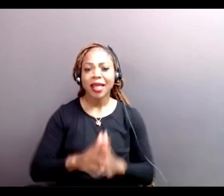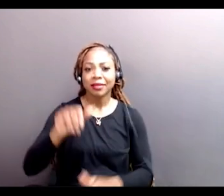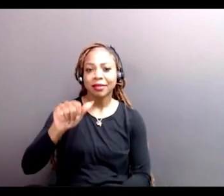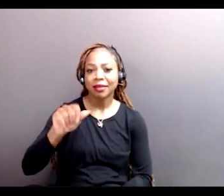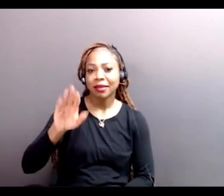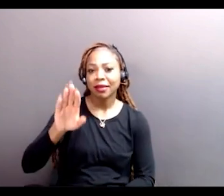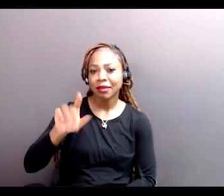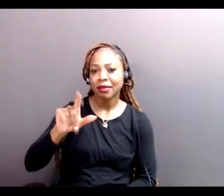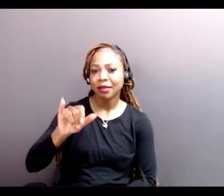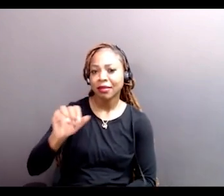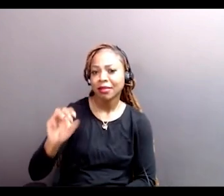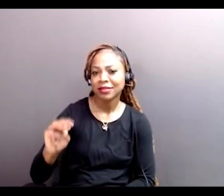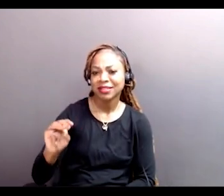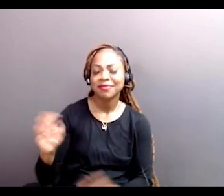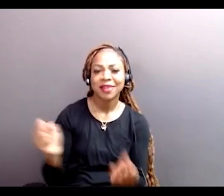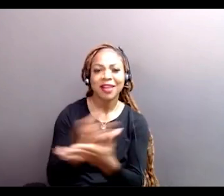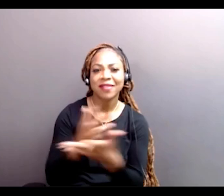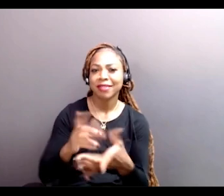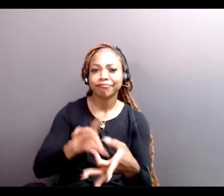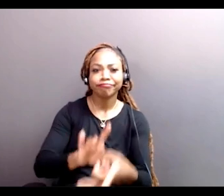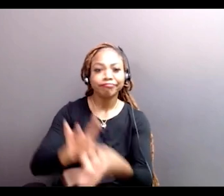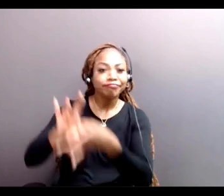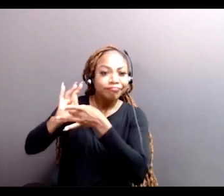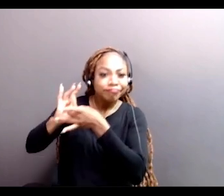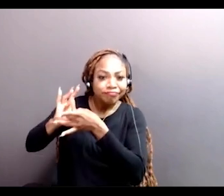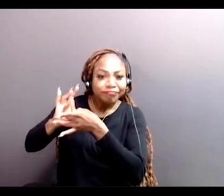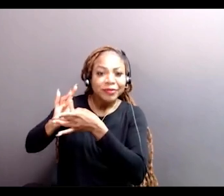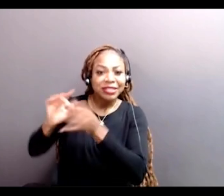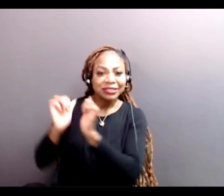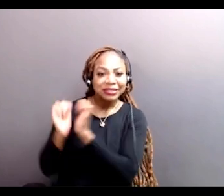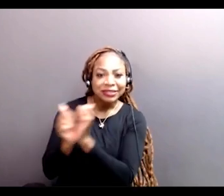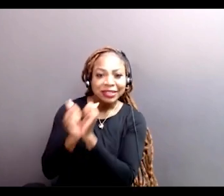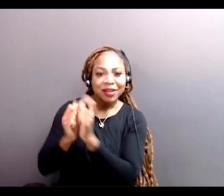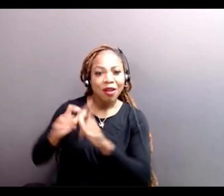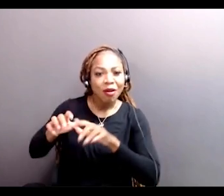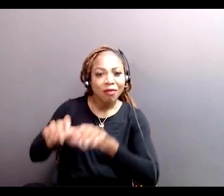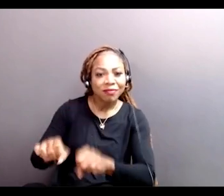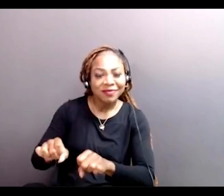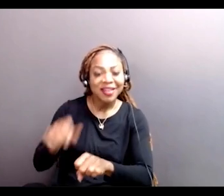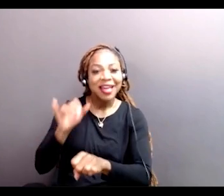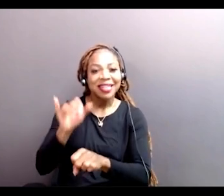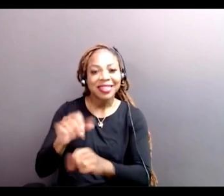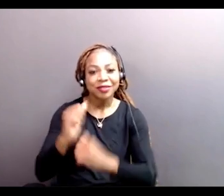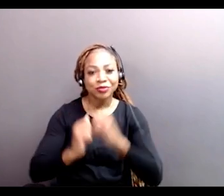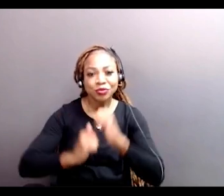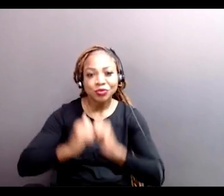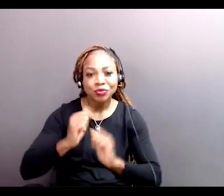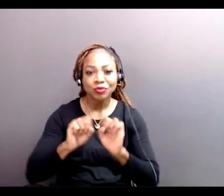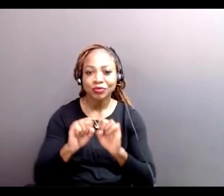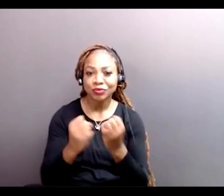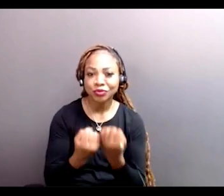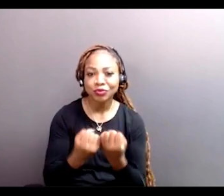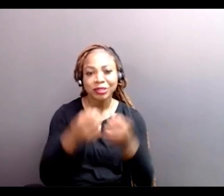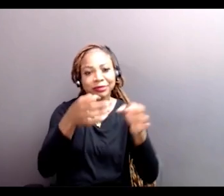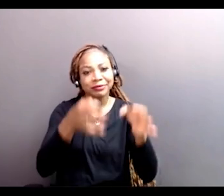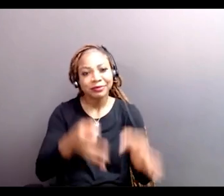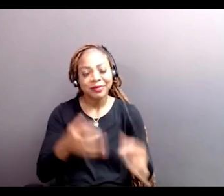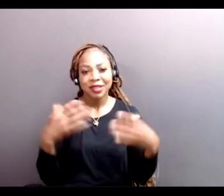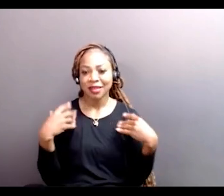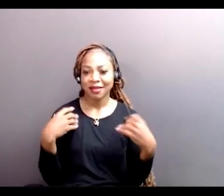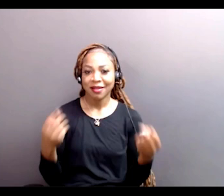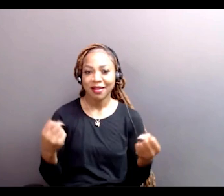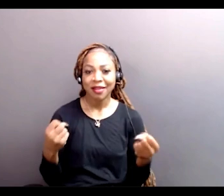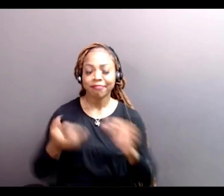all of this connected to the afterlife of slavery and colonialism. These are the social and the structural determinants of health that